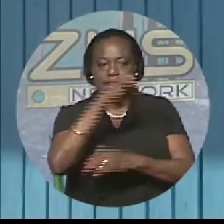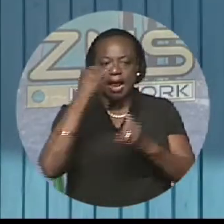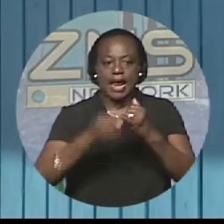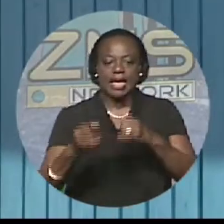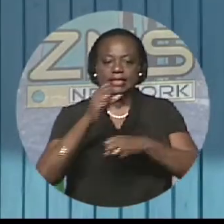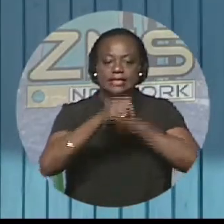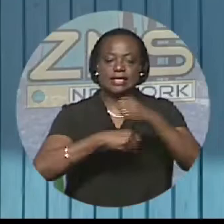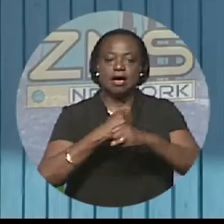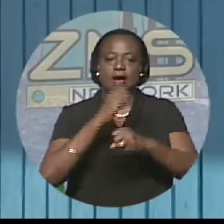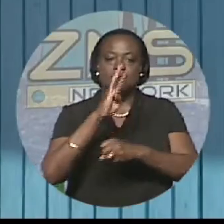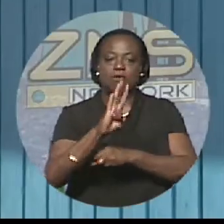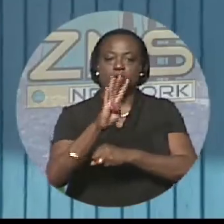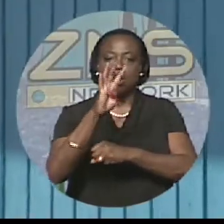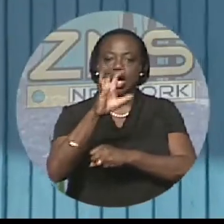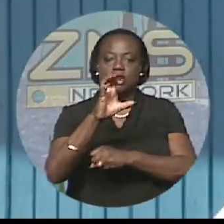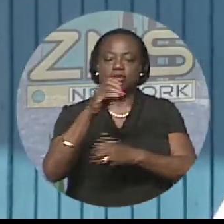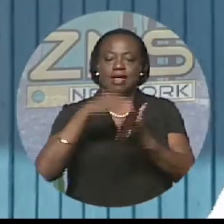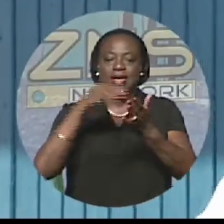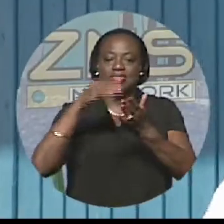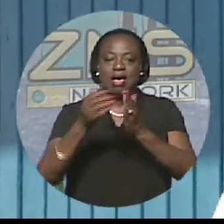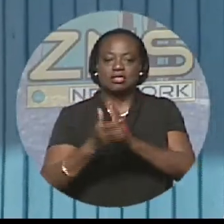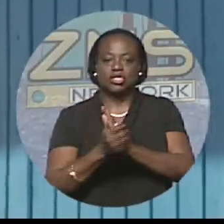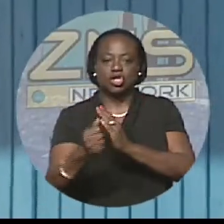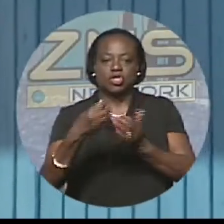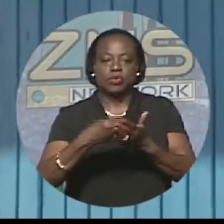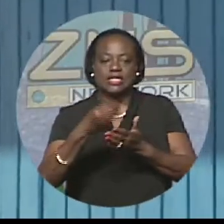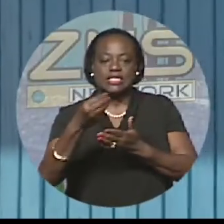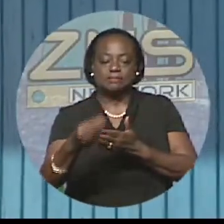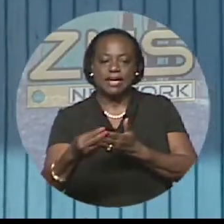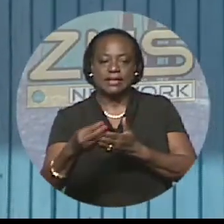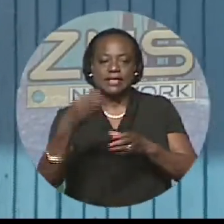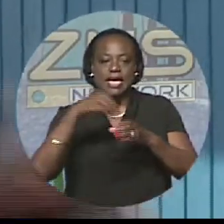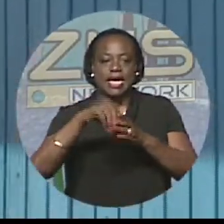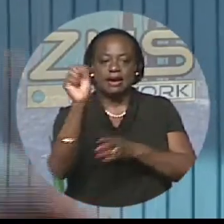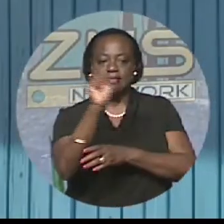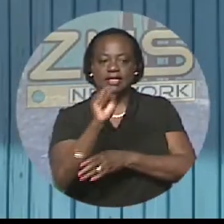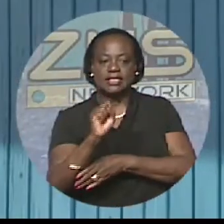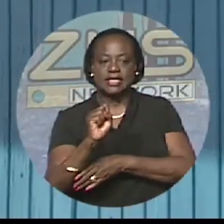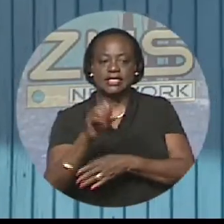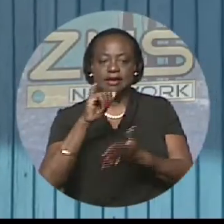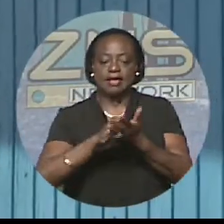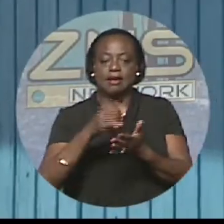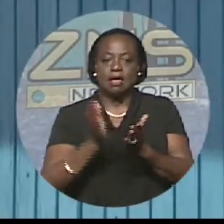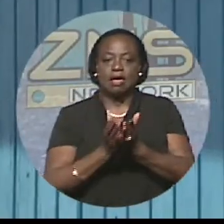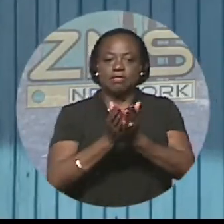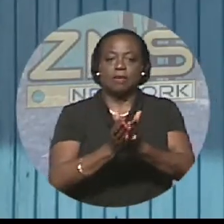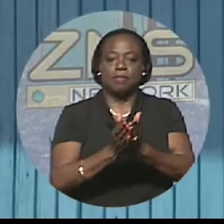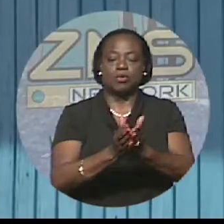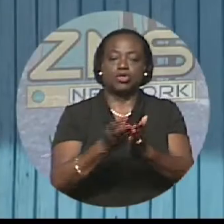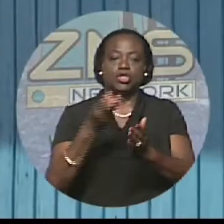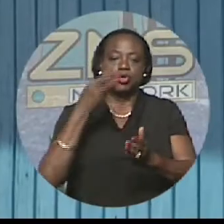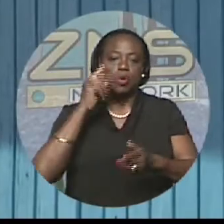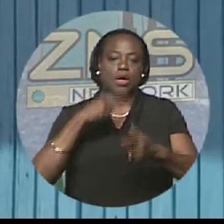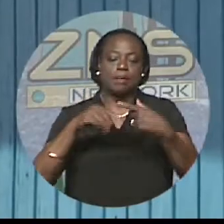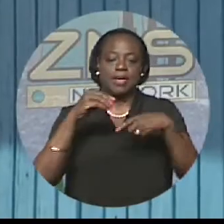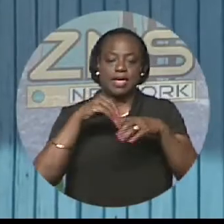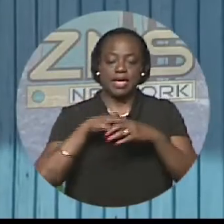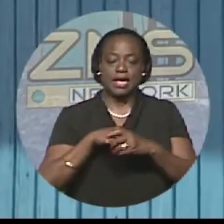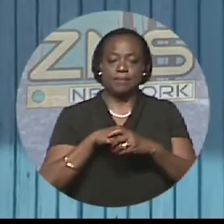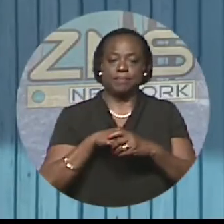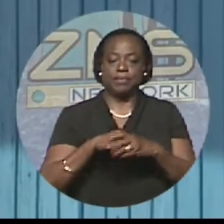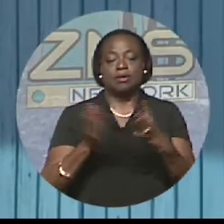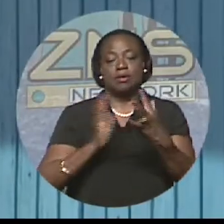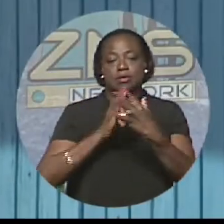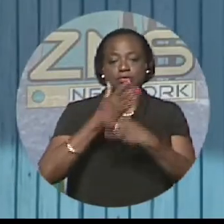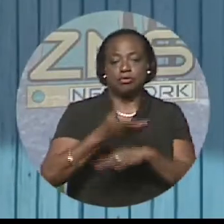$400,000 was at least spent in the season that the boats were coming in from Princess Cay through the tours, various stores